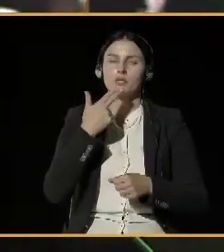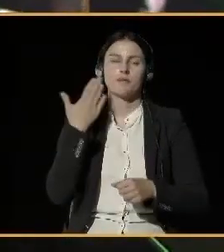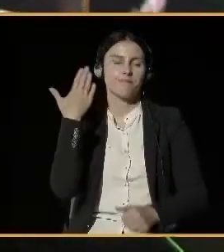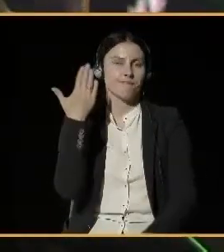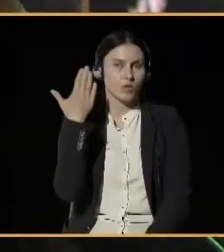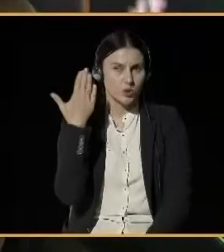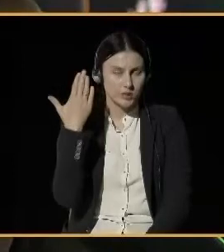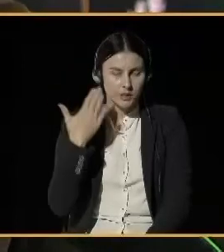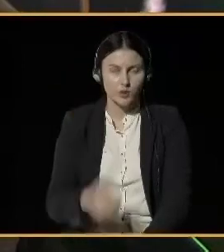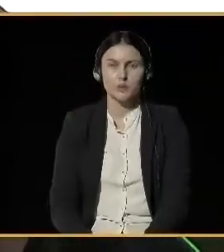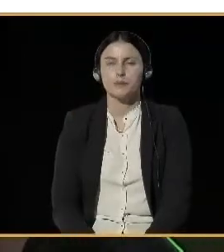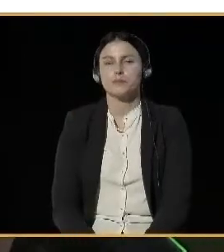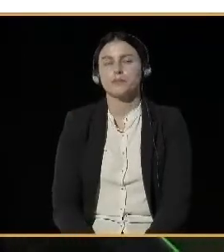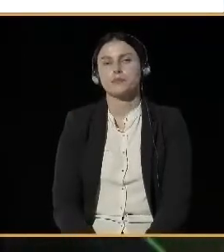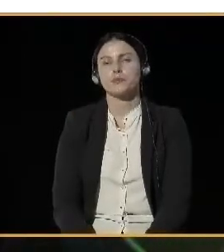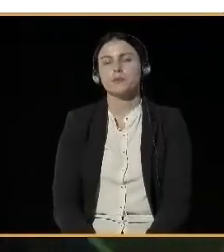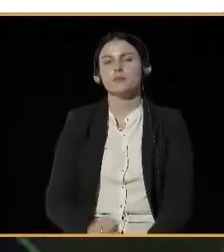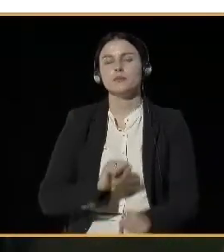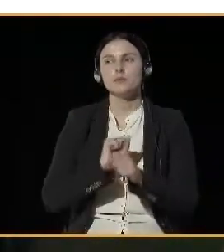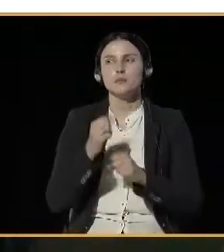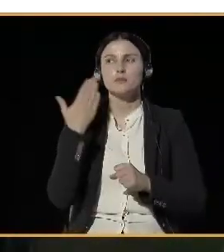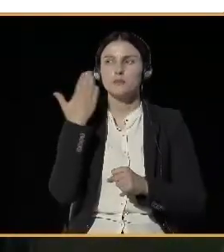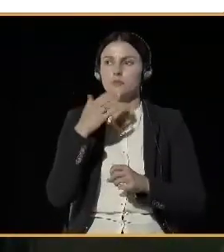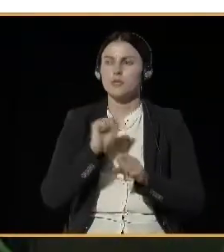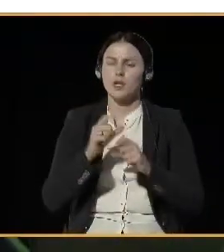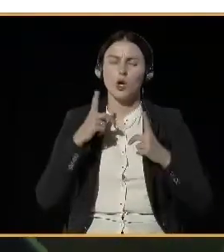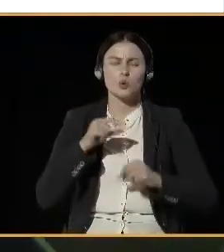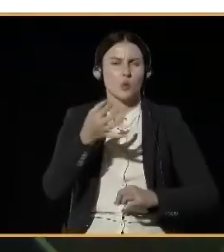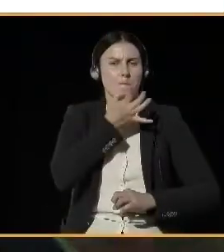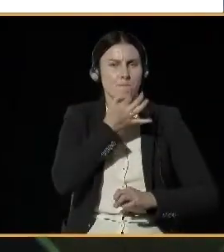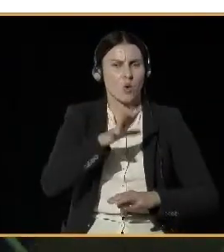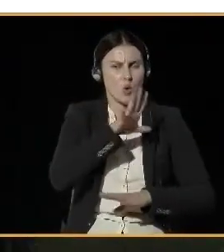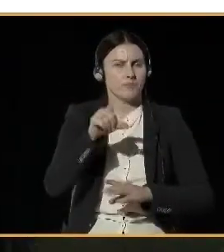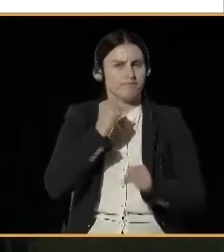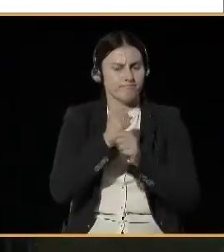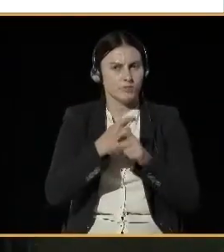question is about volunteering, senior volunteering. I work a lot with